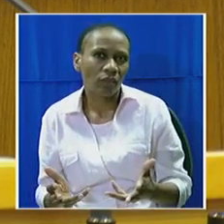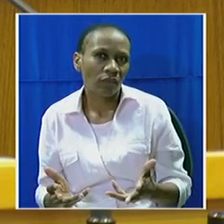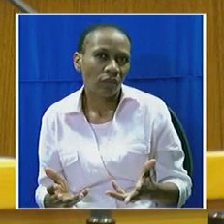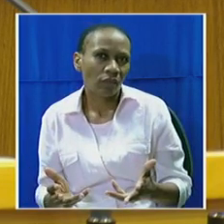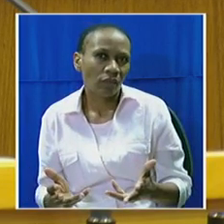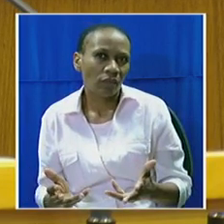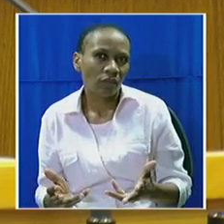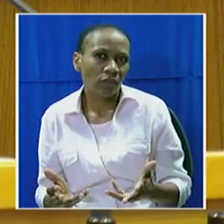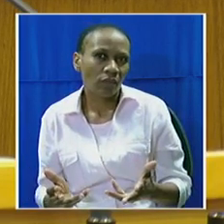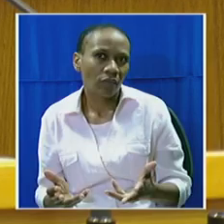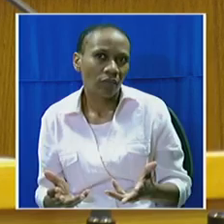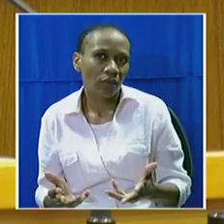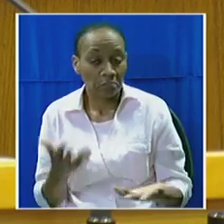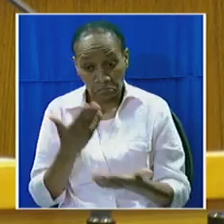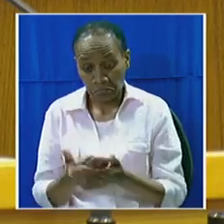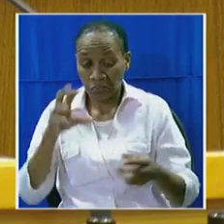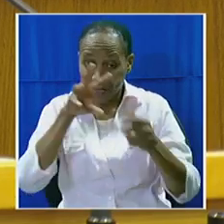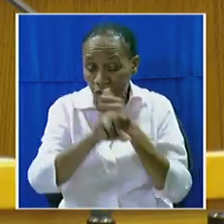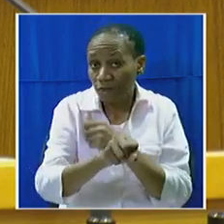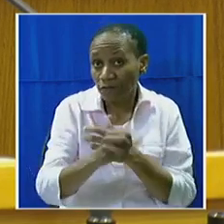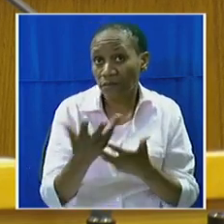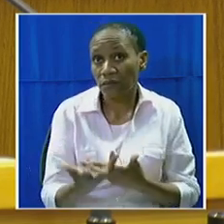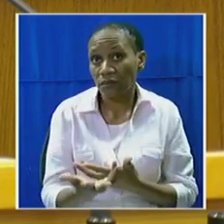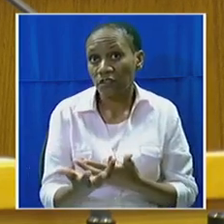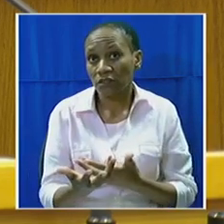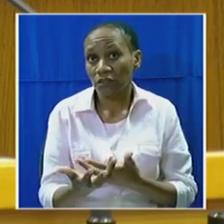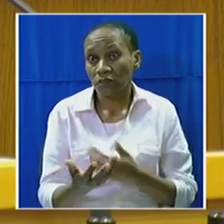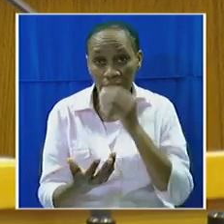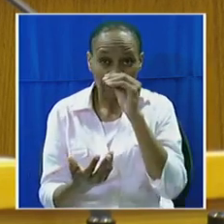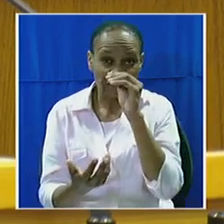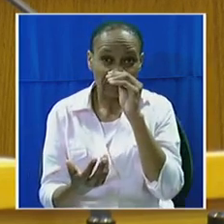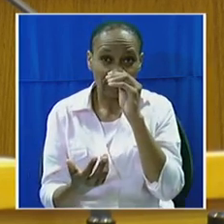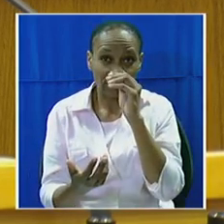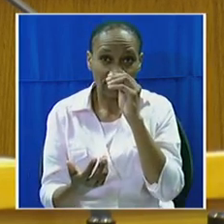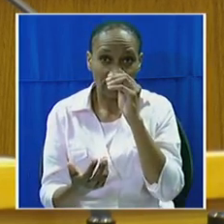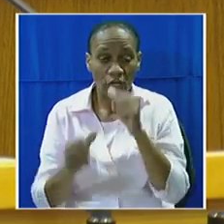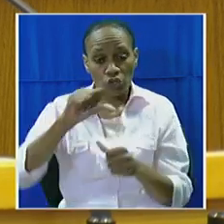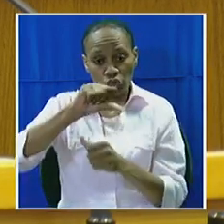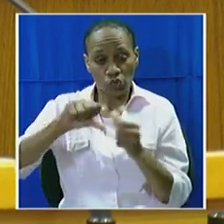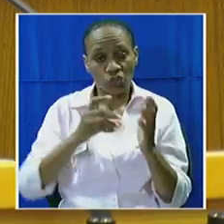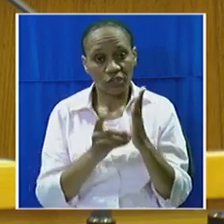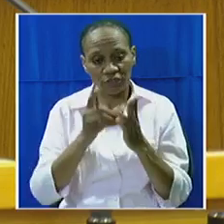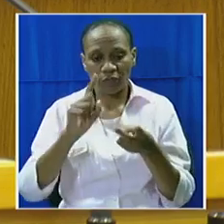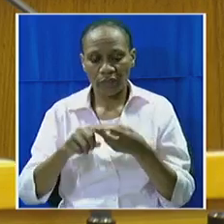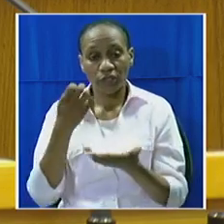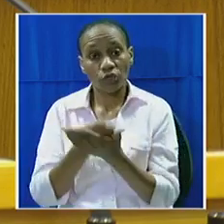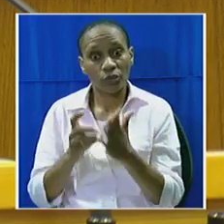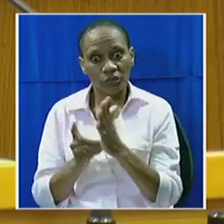in striving to achieve the maximizing of social development and economic growth,